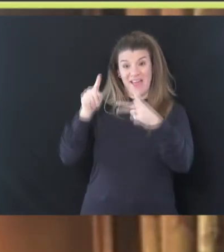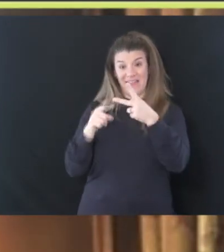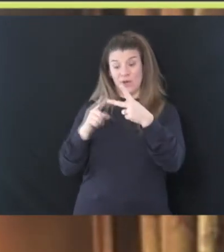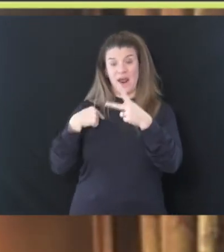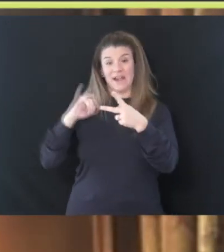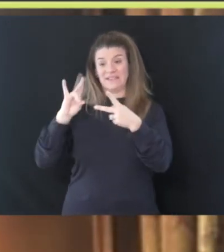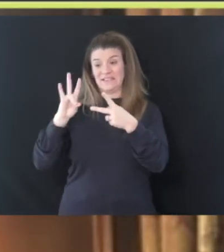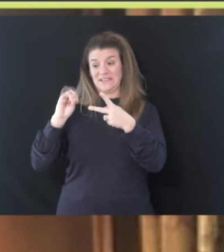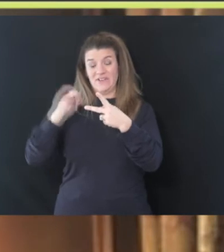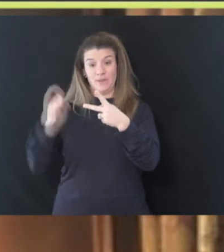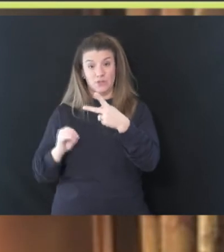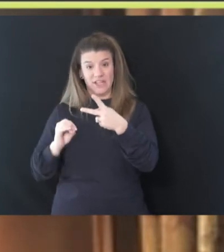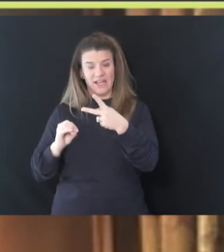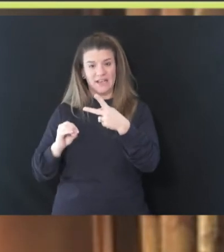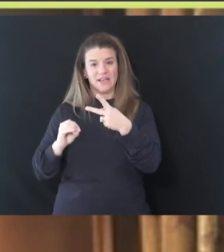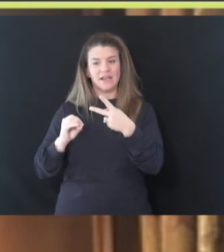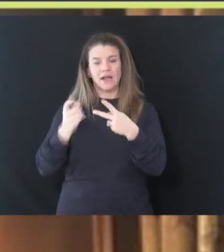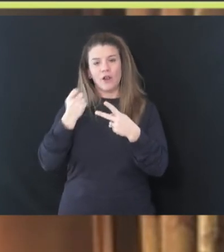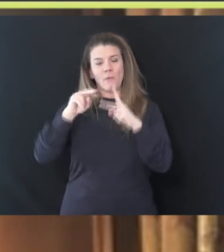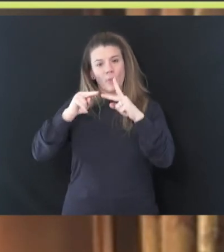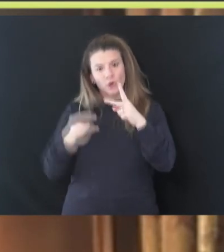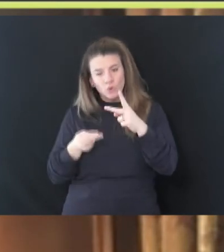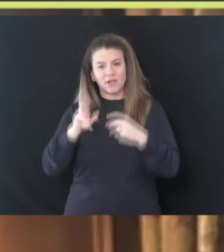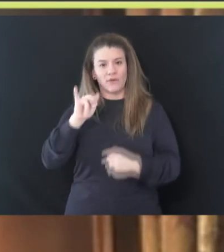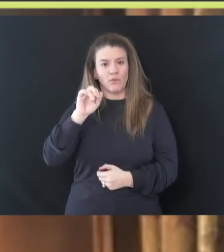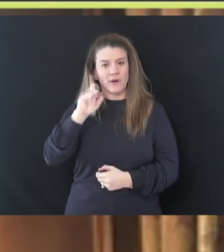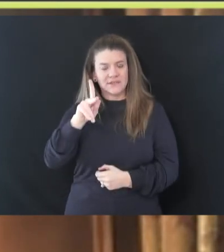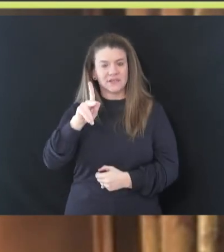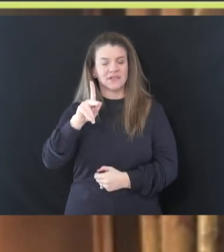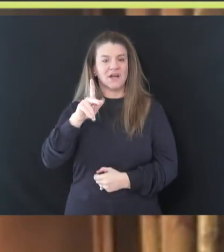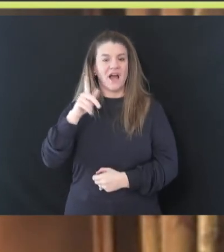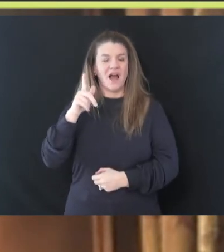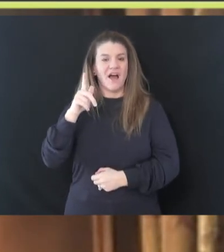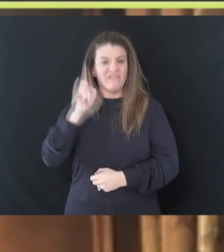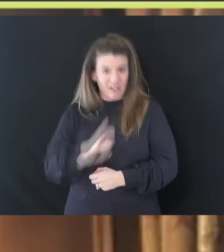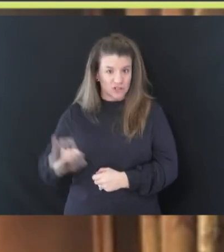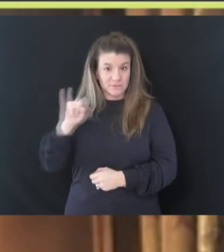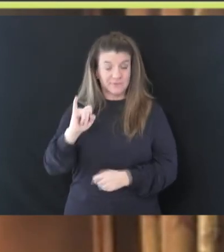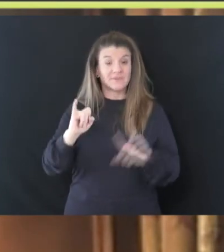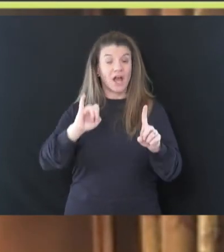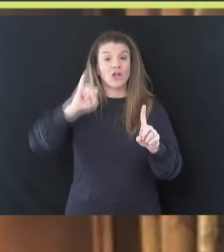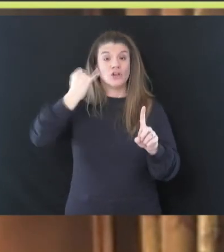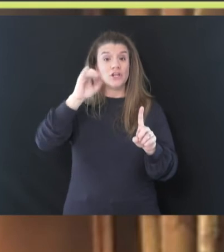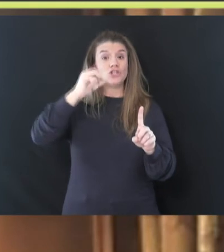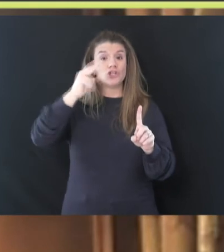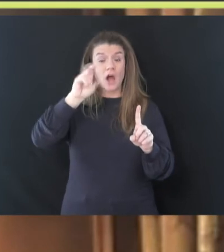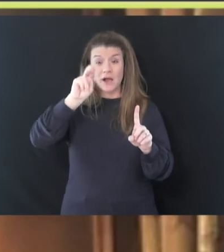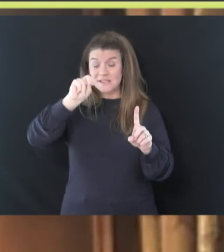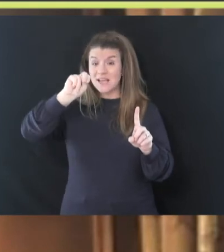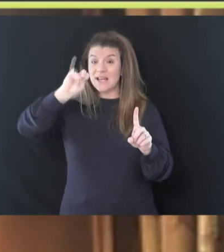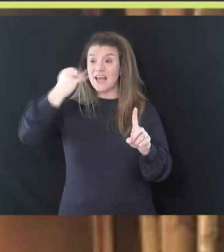70% efficacy, reducing the risk of infection. The good news about Johnson & Johnson is it's